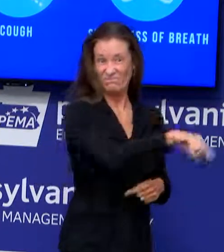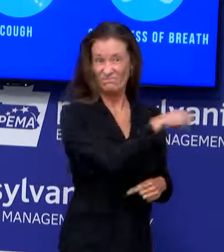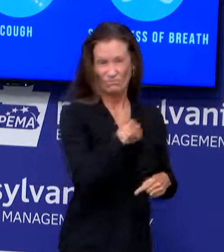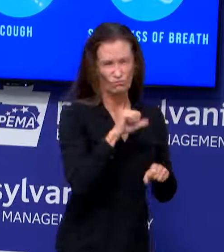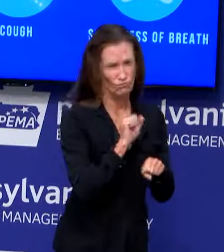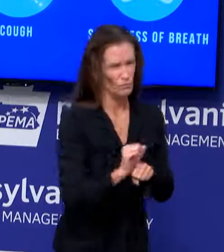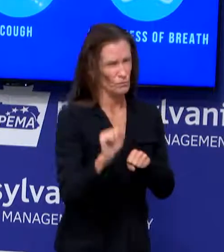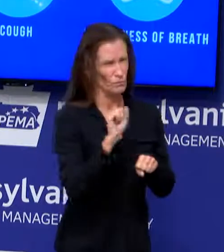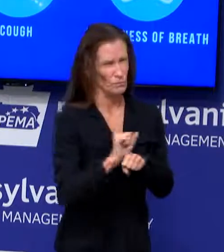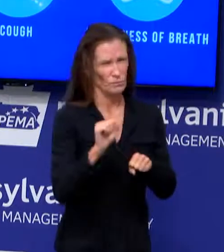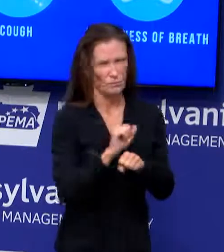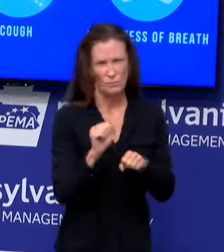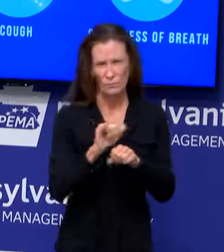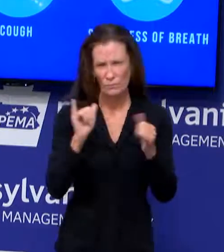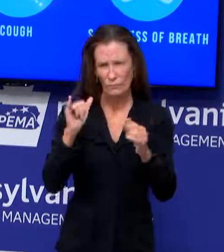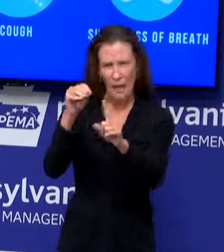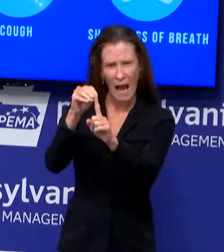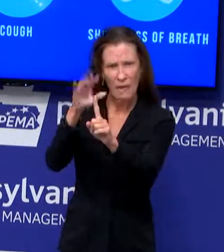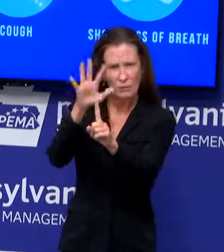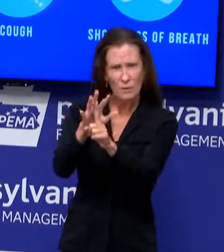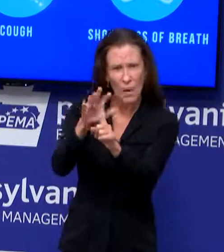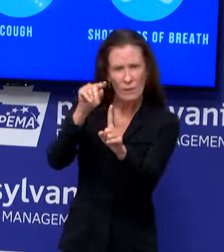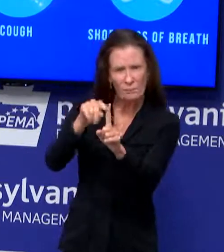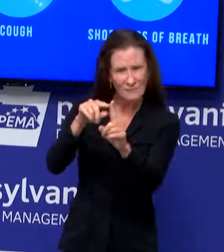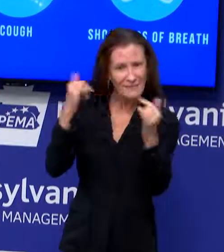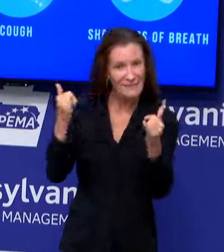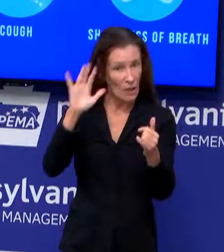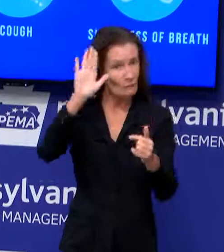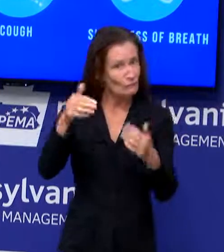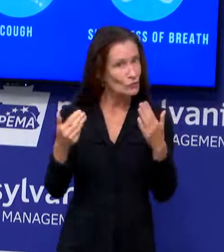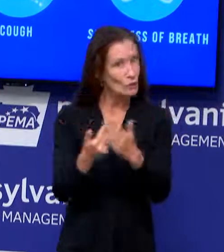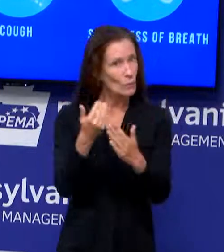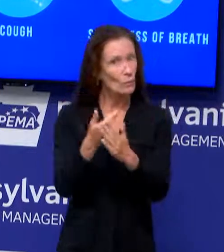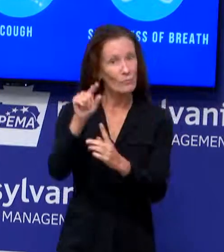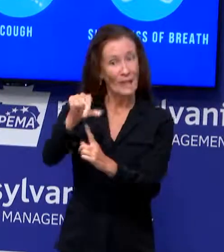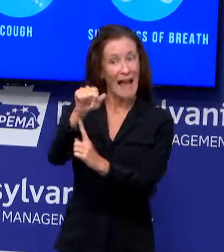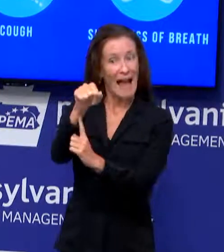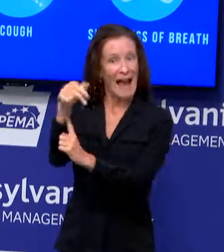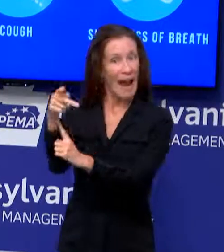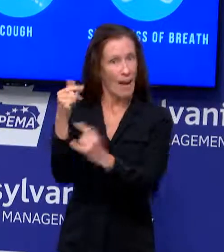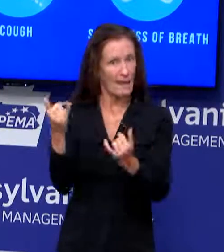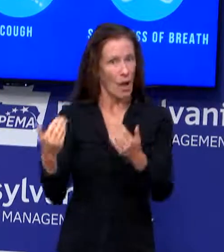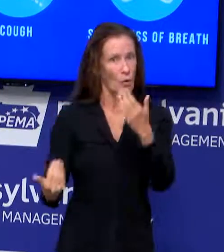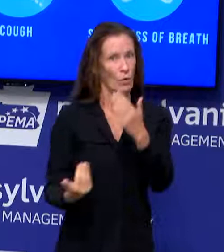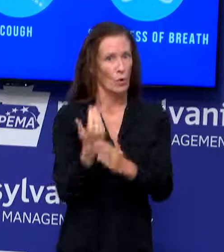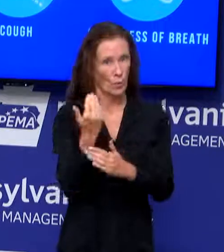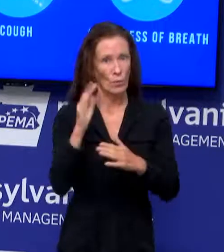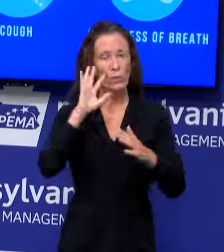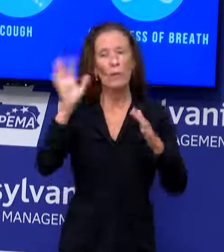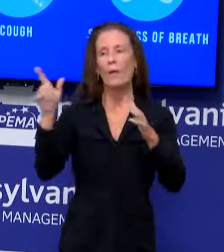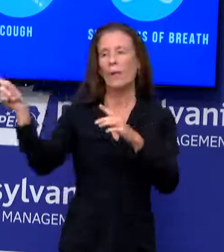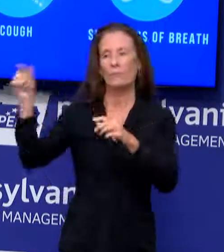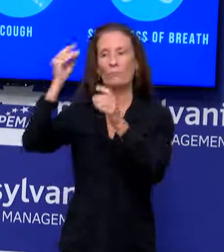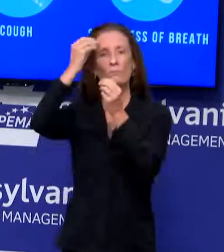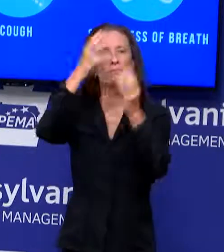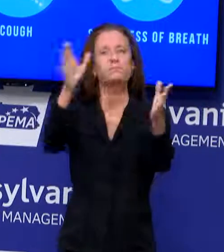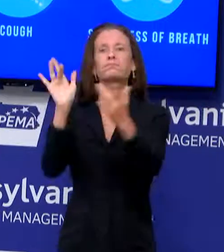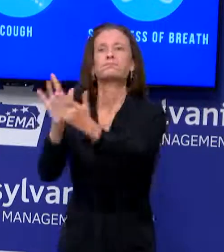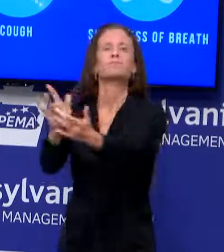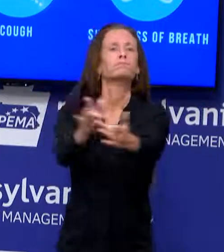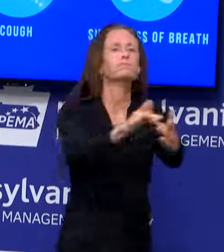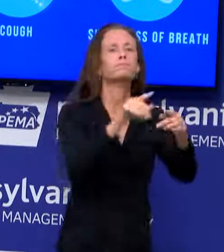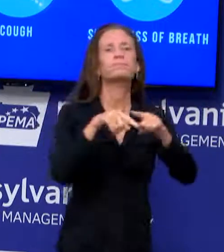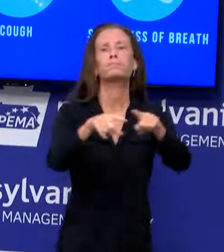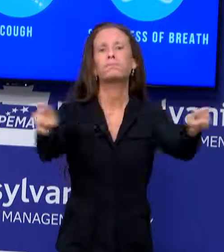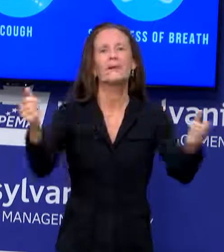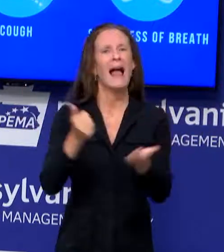for Pennsylvanians to use to help stop the spread of COVID-19. I am very pleased